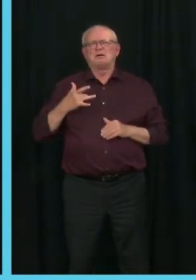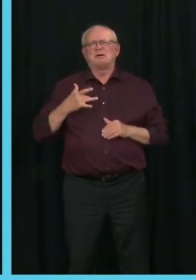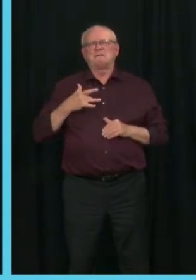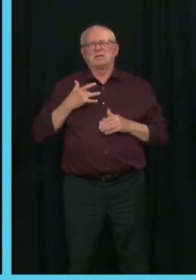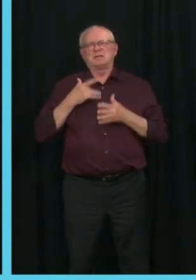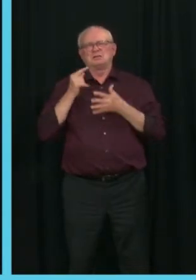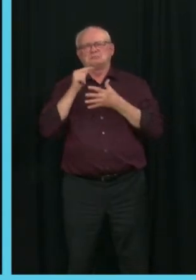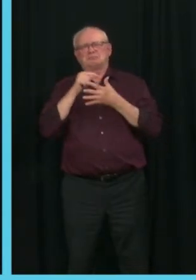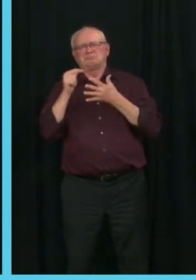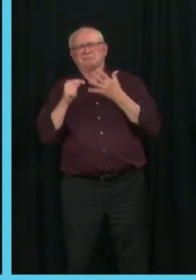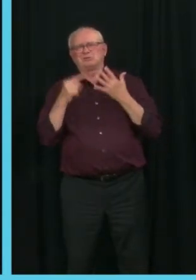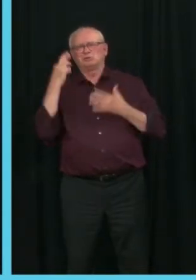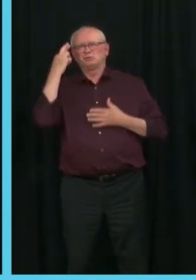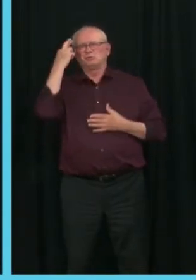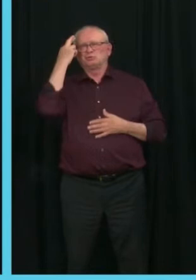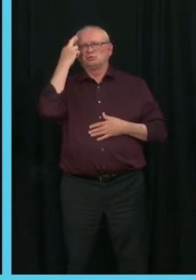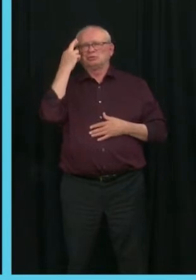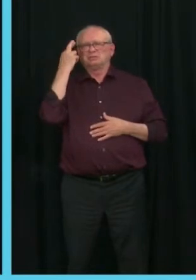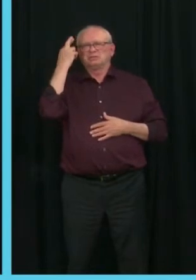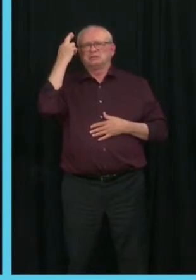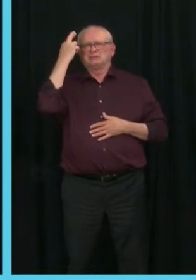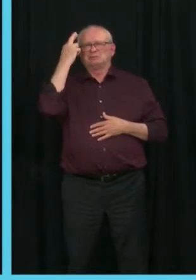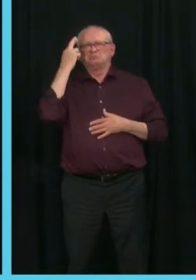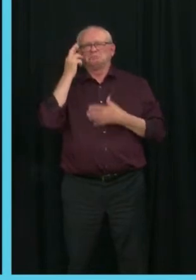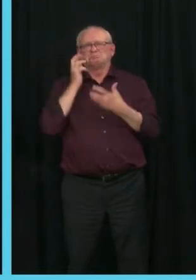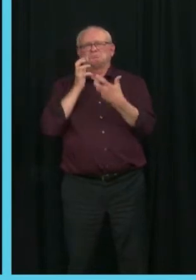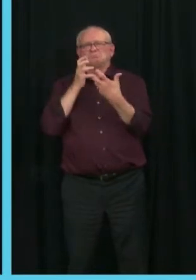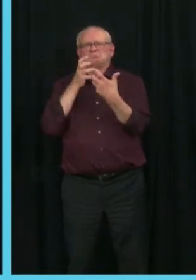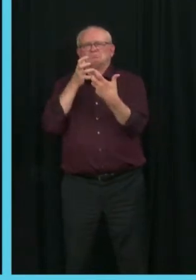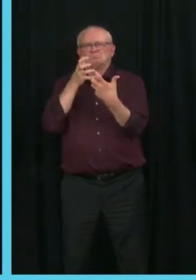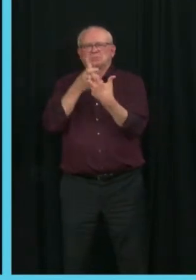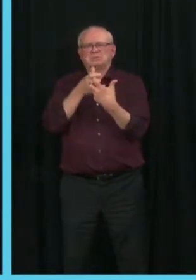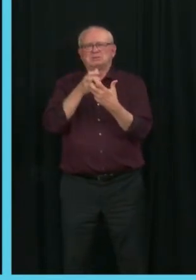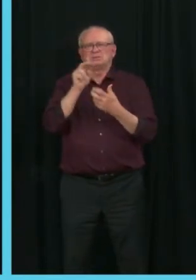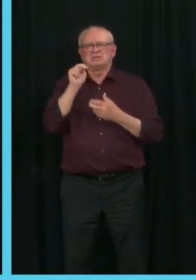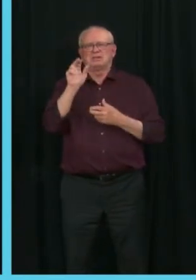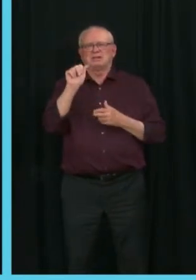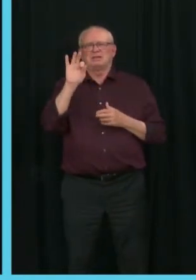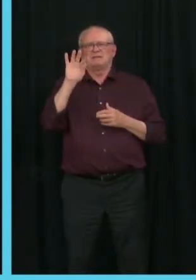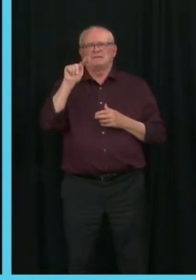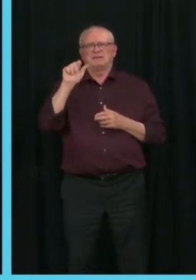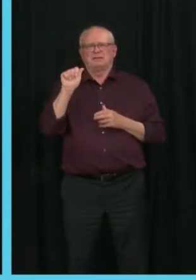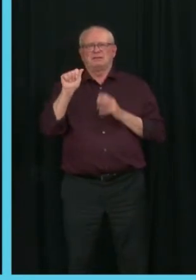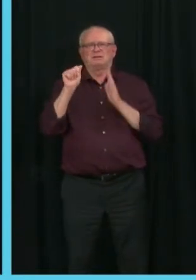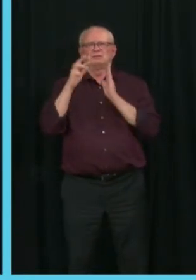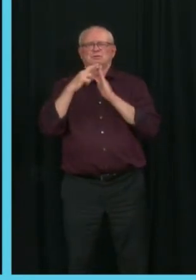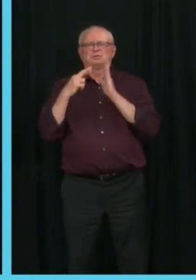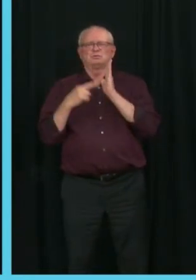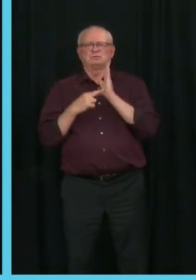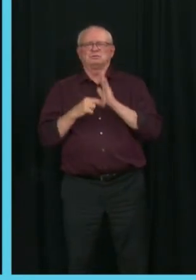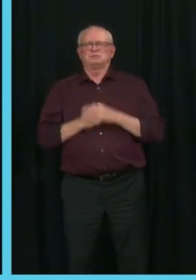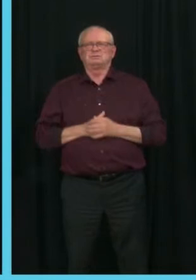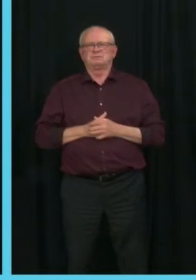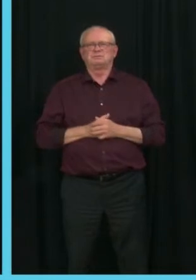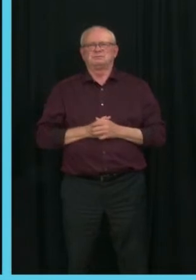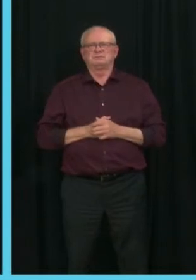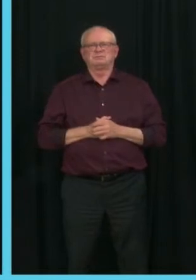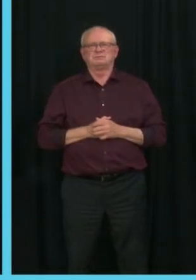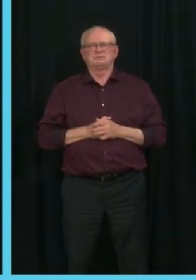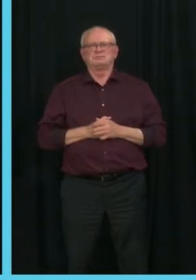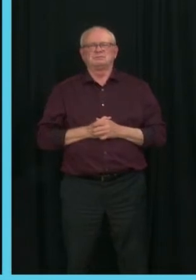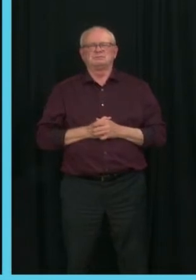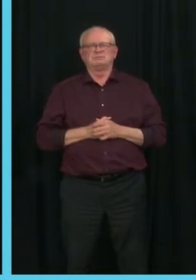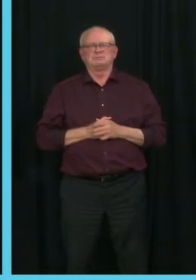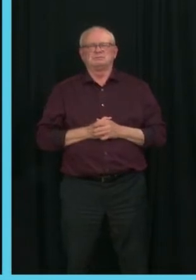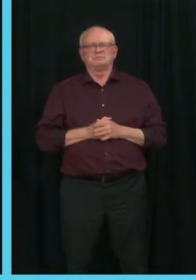of NAFTA/CUSMA Chapter 11. Thanks, Premier. Operator, can you please put through our next caller? Don